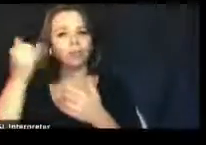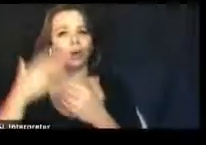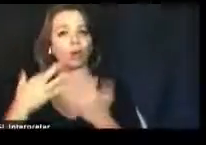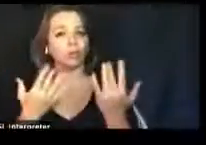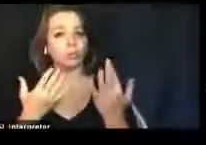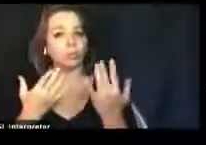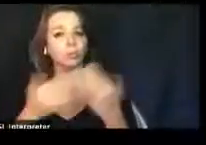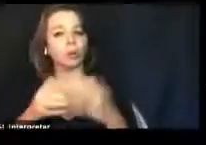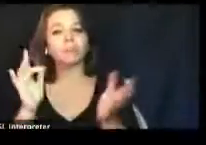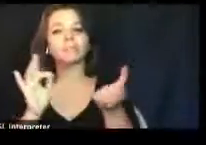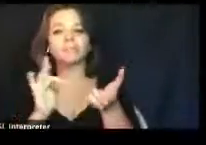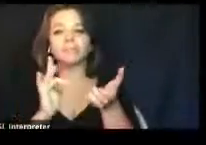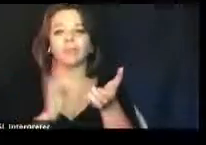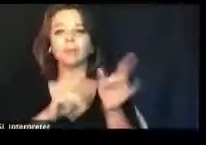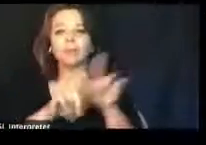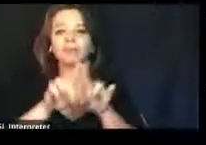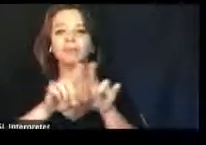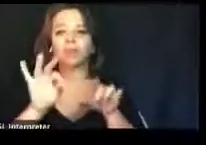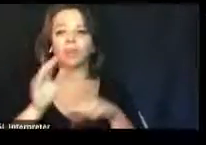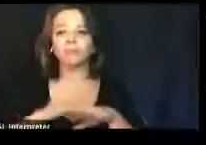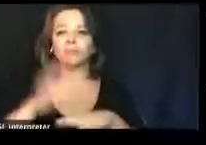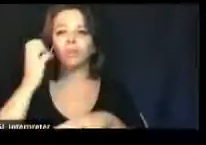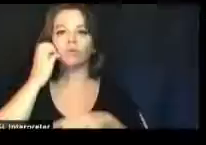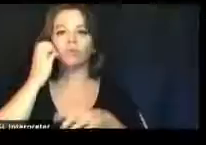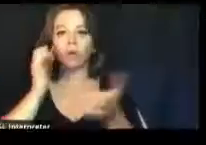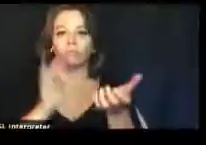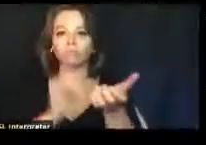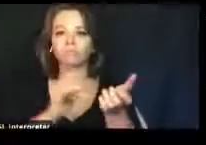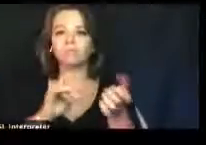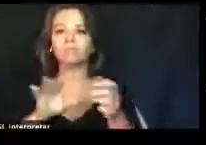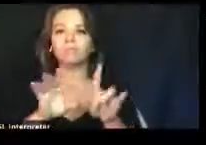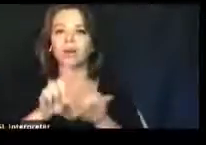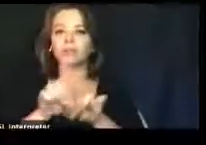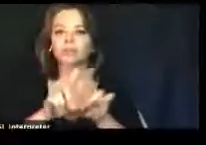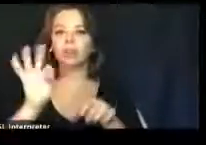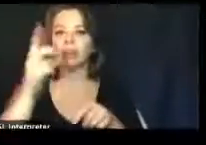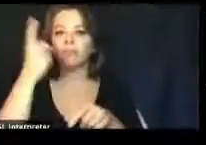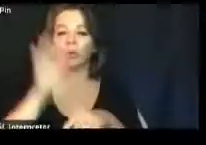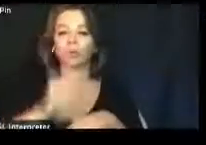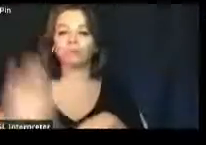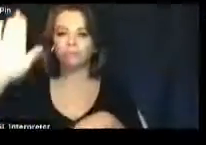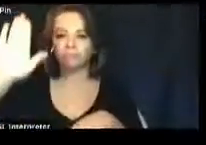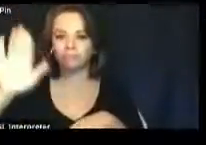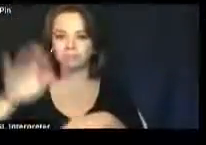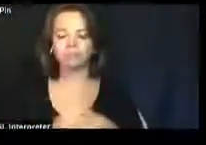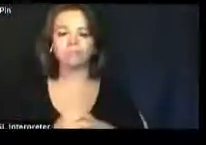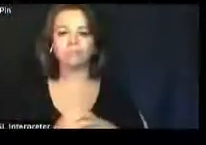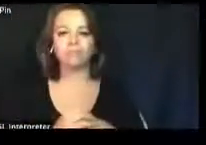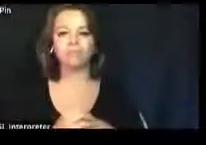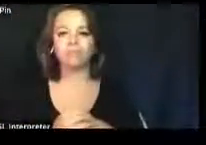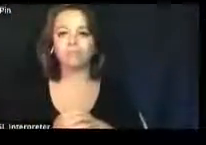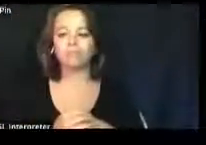press *9 on their telephone keypad to raise their hand. Please press *9. This will raise your hand indicating you wish to